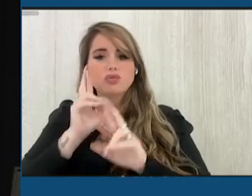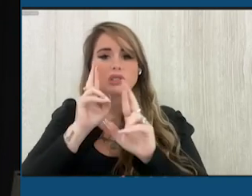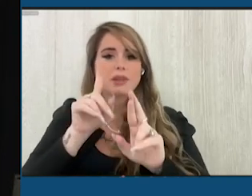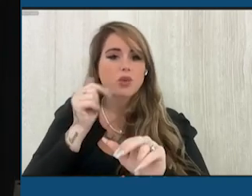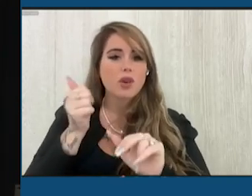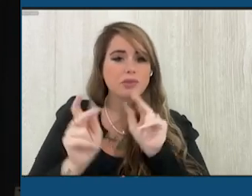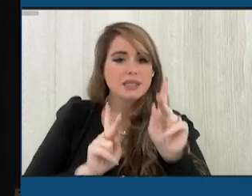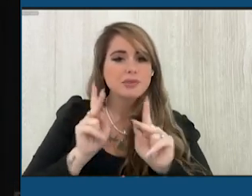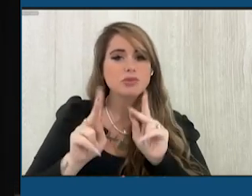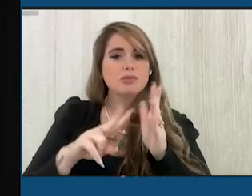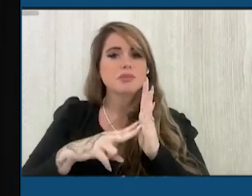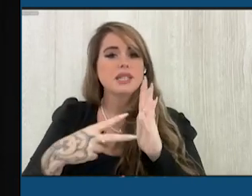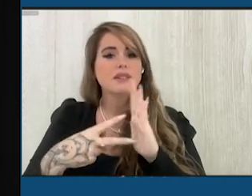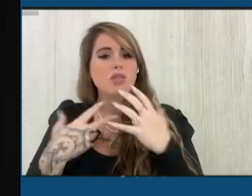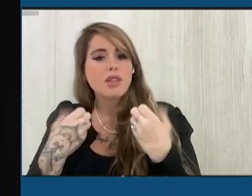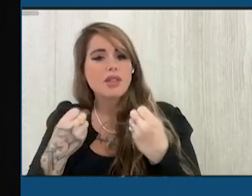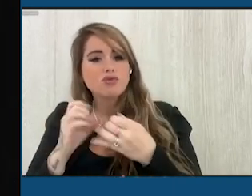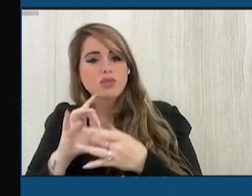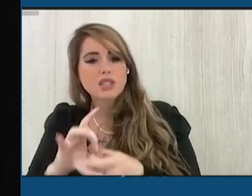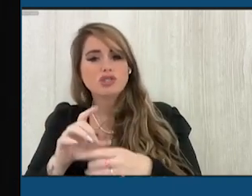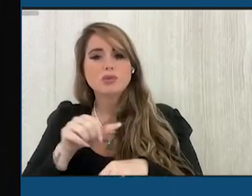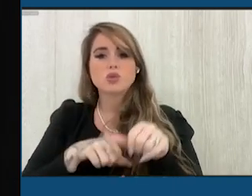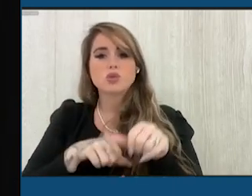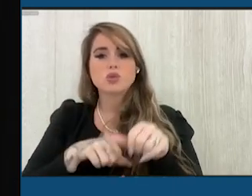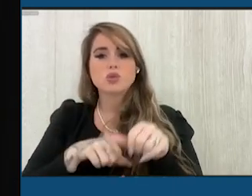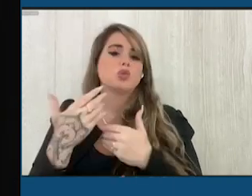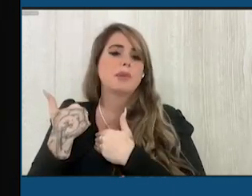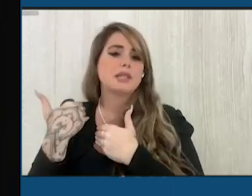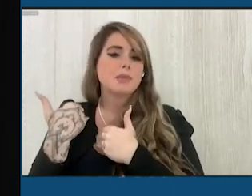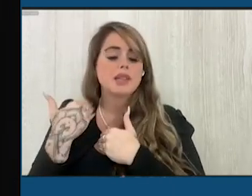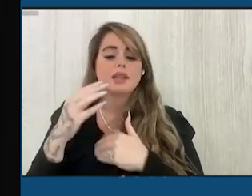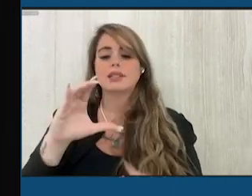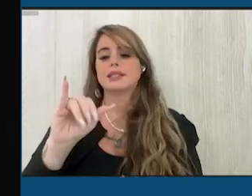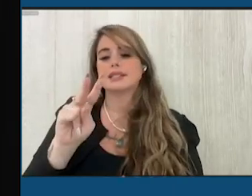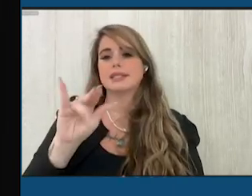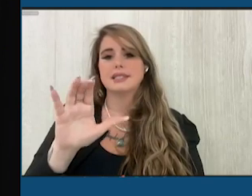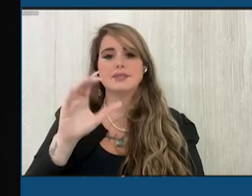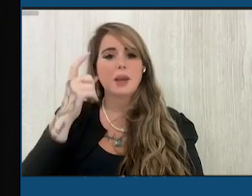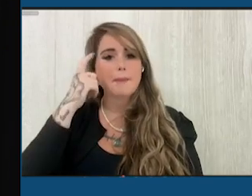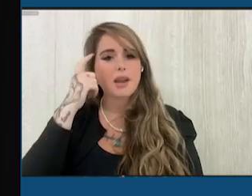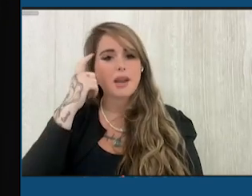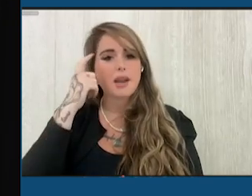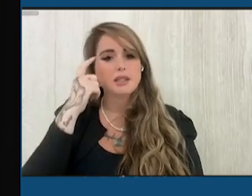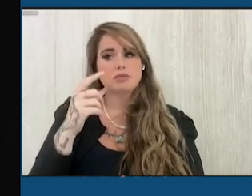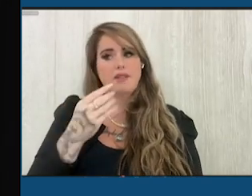healthy relationships, social responsibility and civic mindedness, and financial security is a good one too.